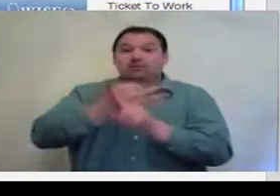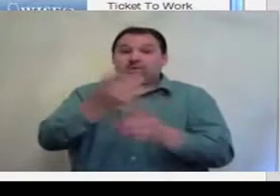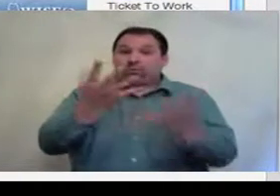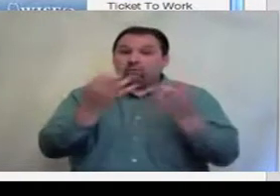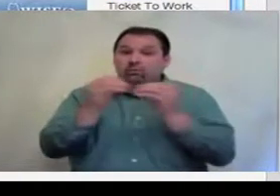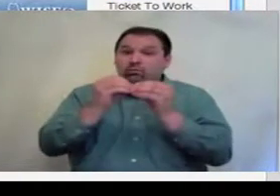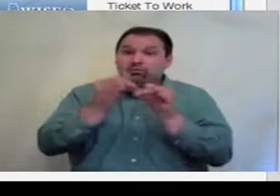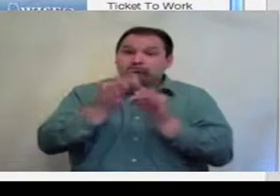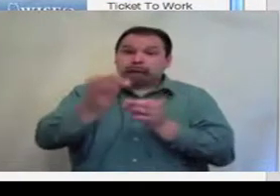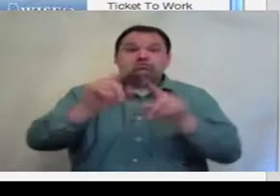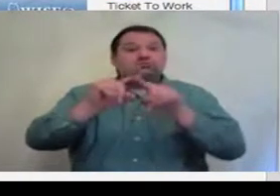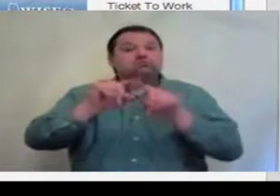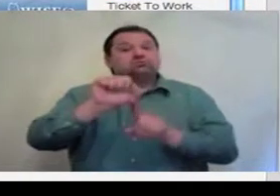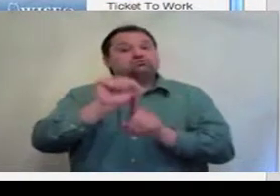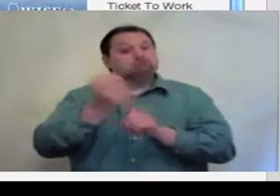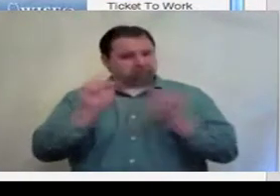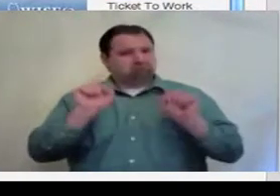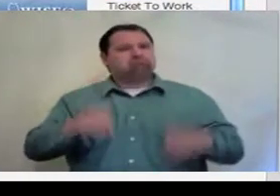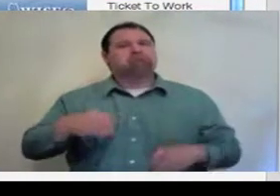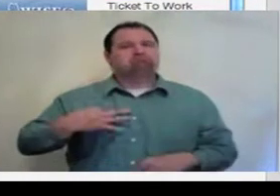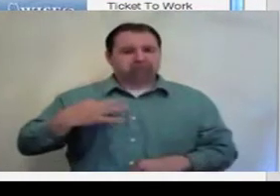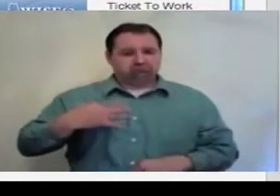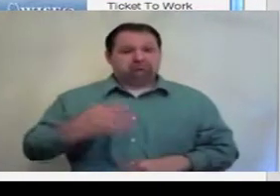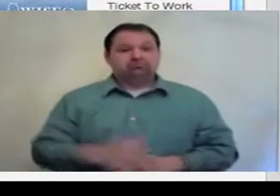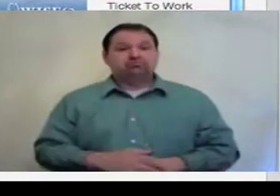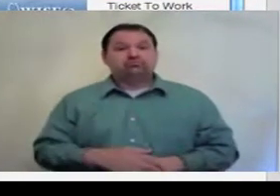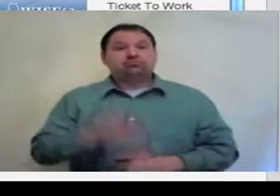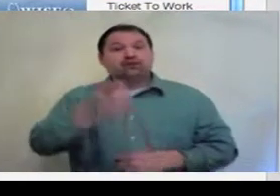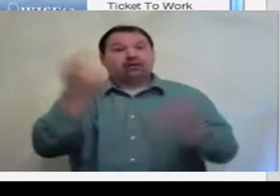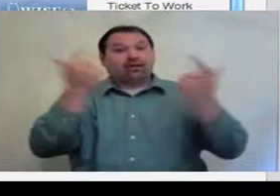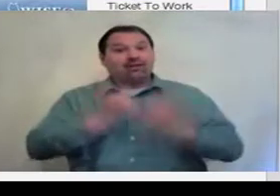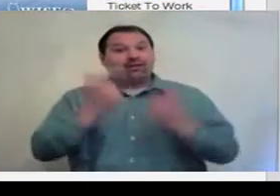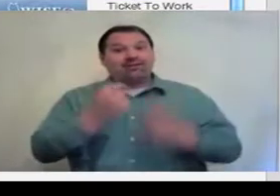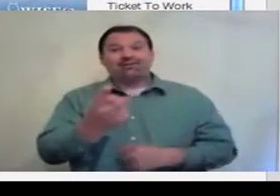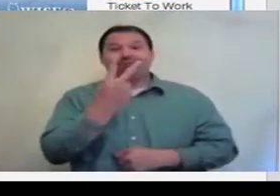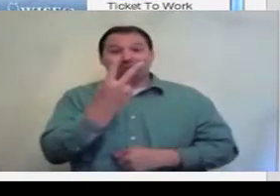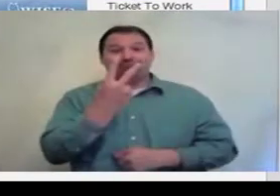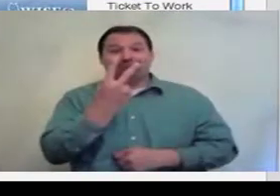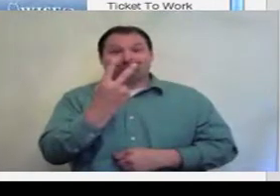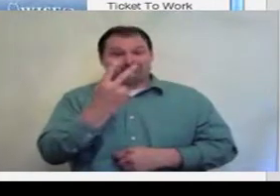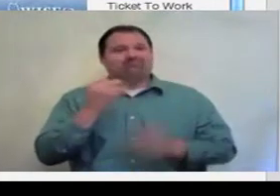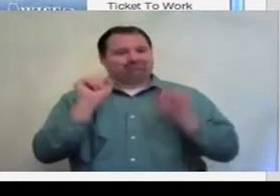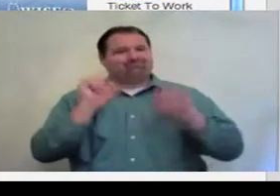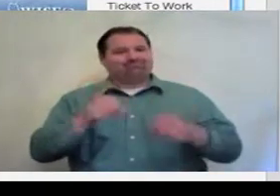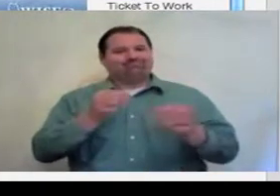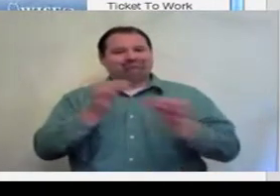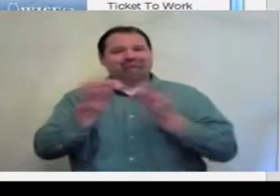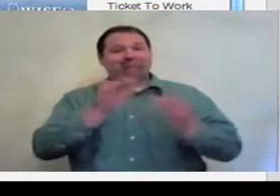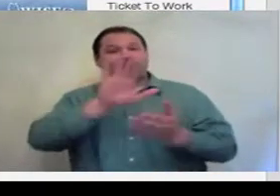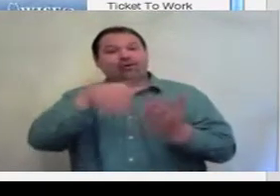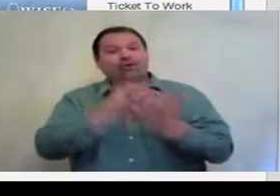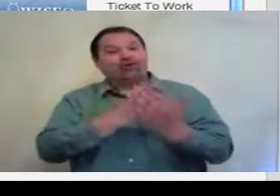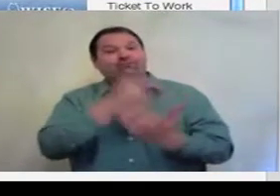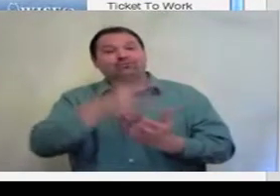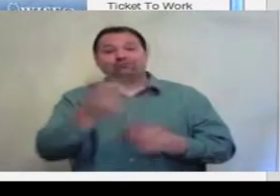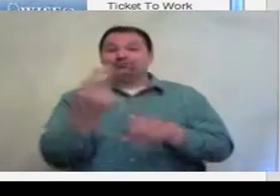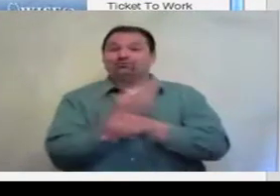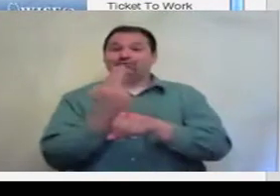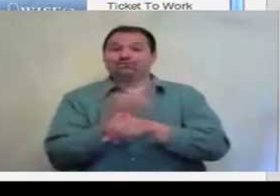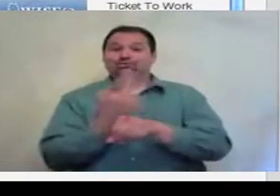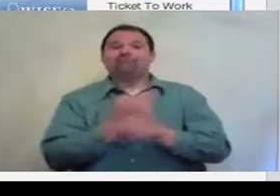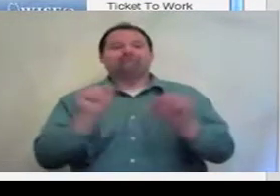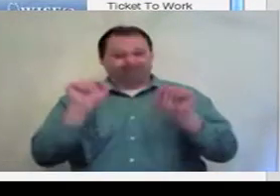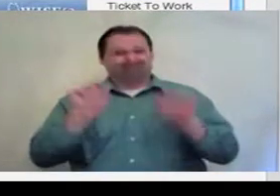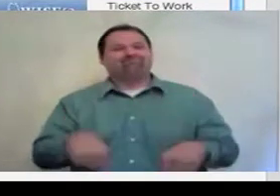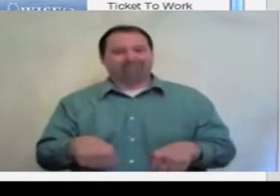Medicare coverage, depending on your situation. If you're receiving both SSI and SSDI, then all of these work incentives that I've just